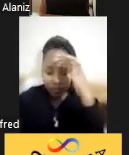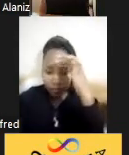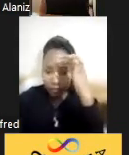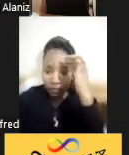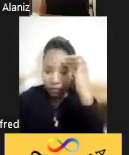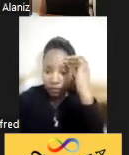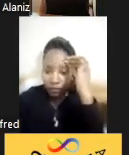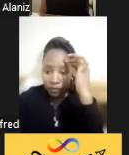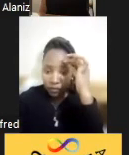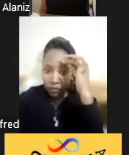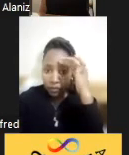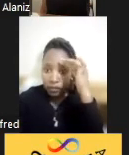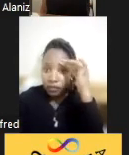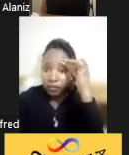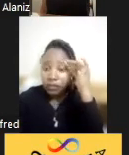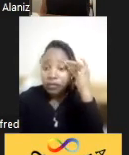Oops, you're on mute.